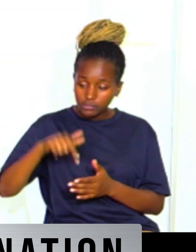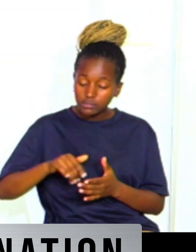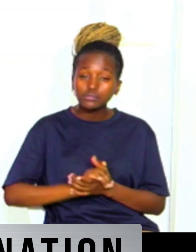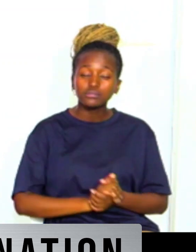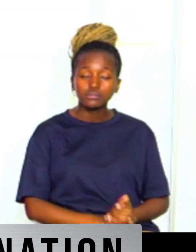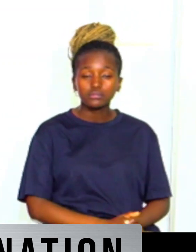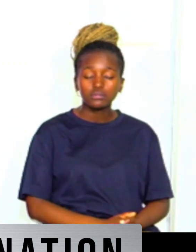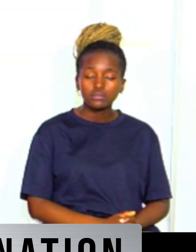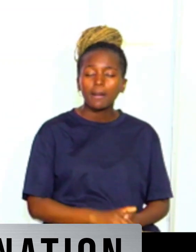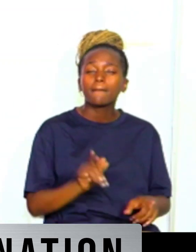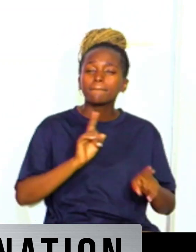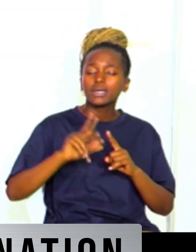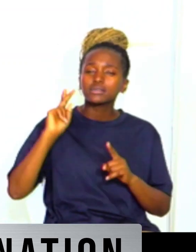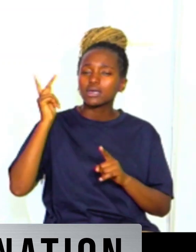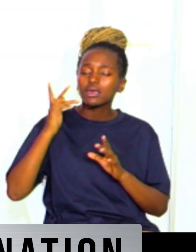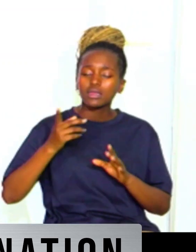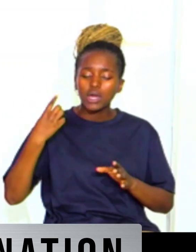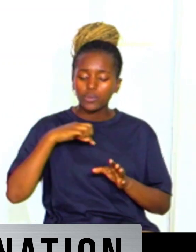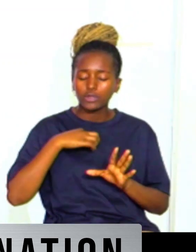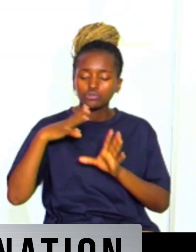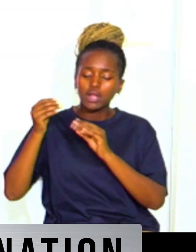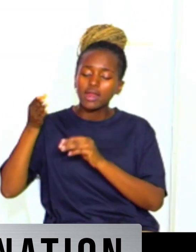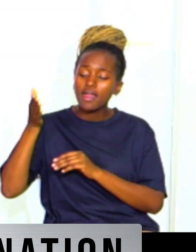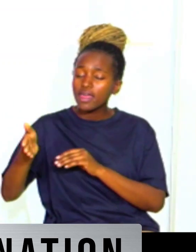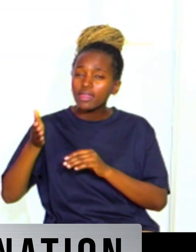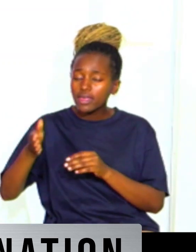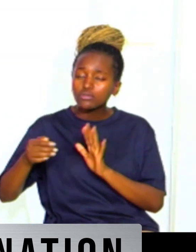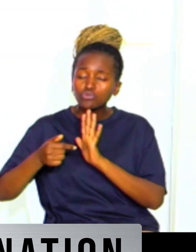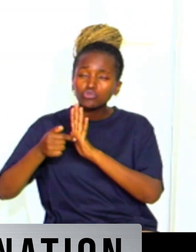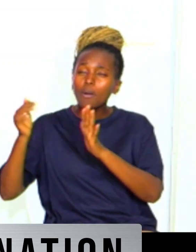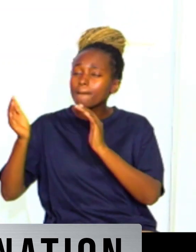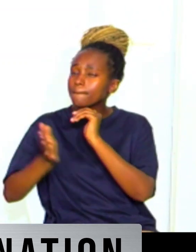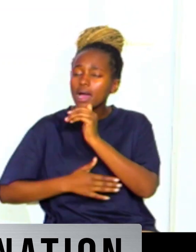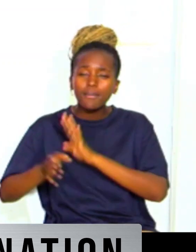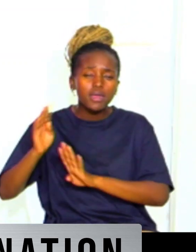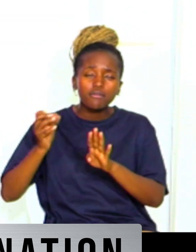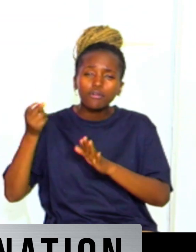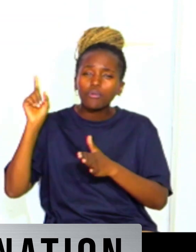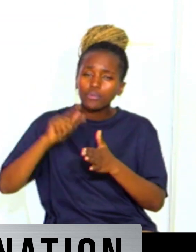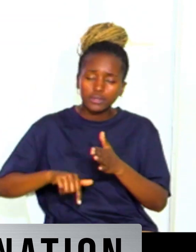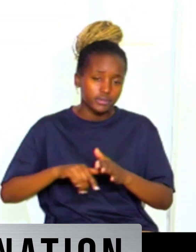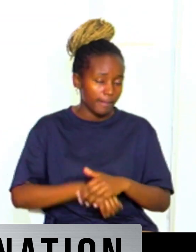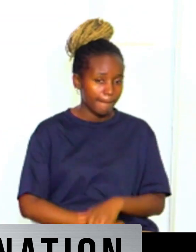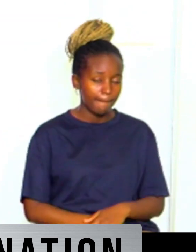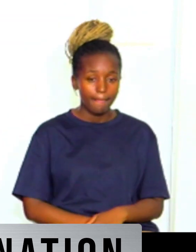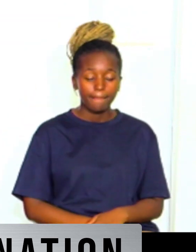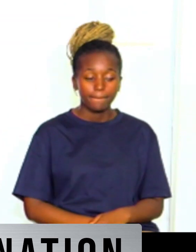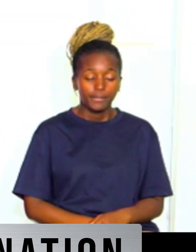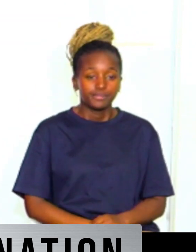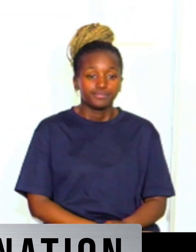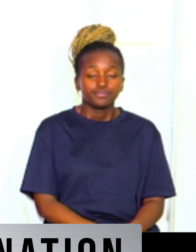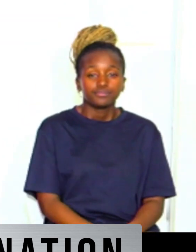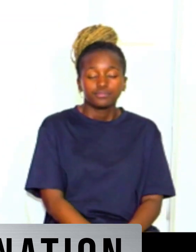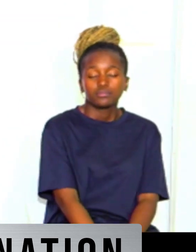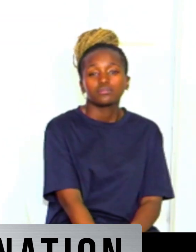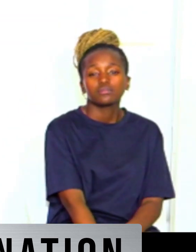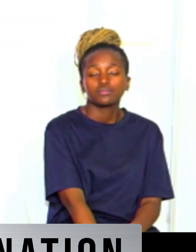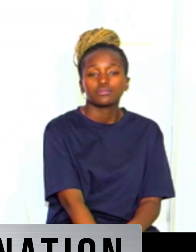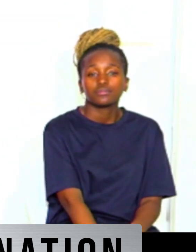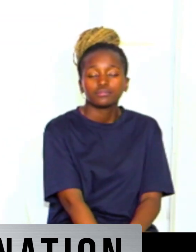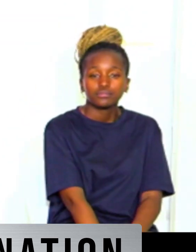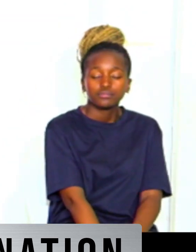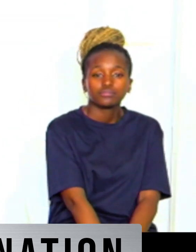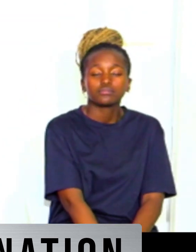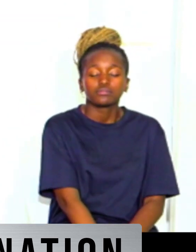It's the why should Kenyans go there? Utovu wa nidhamu? No. What I cannot say that it's utovu wa nidhamu because there is no mistake that they